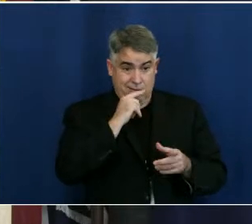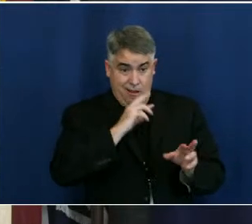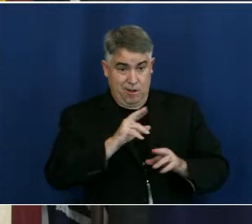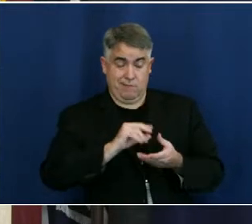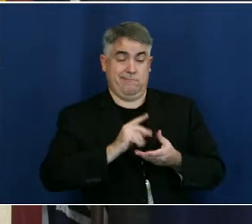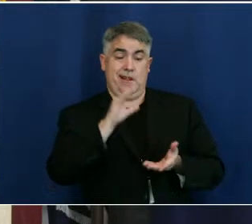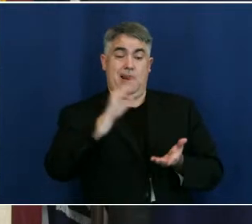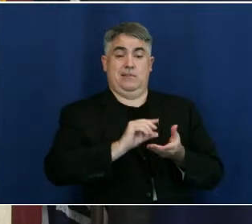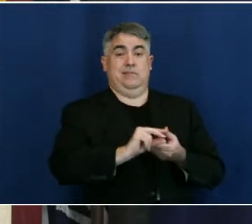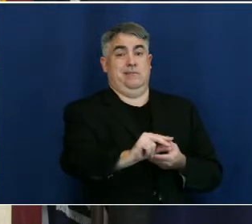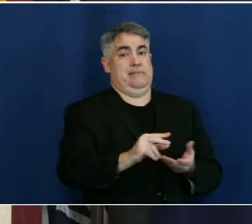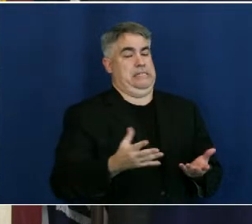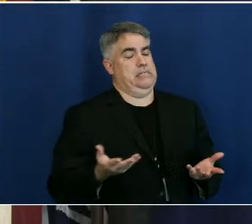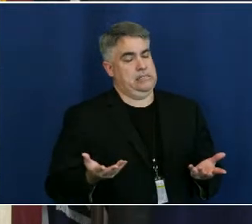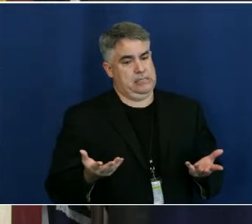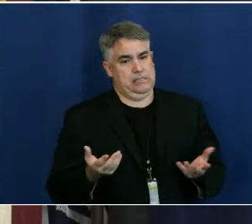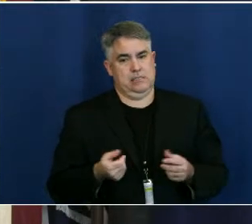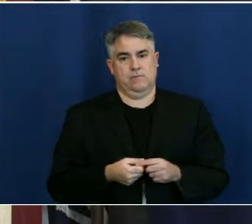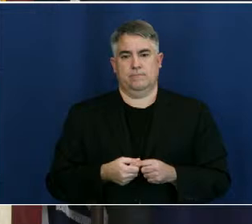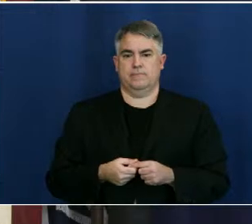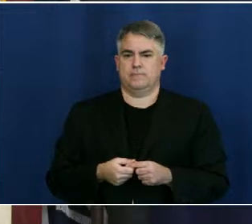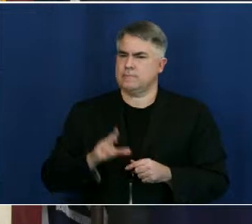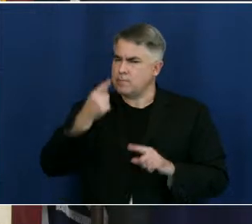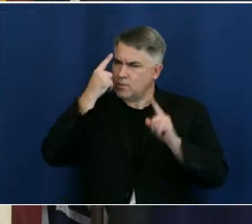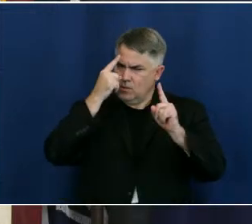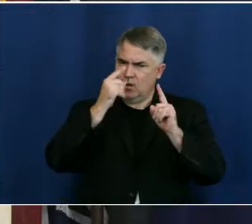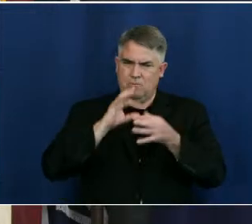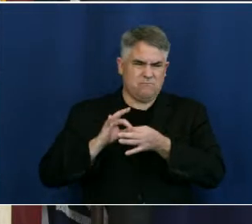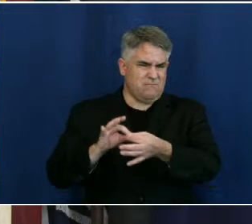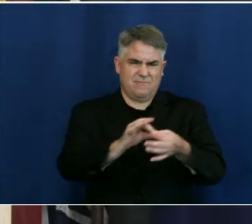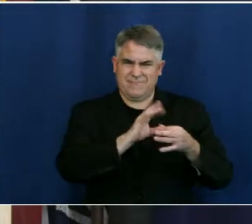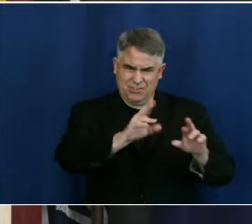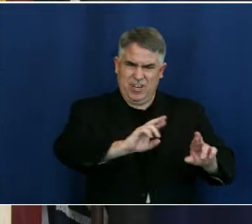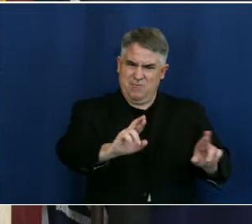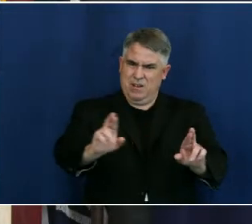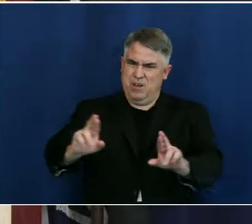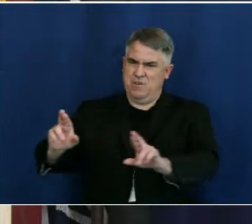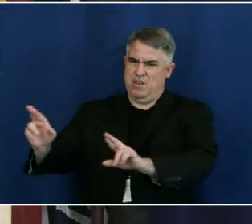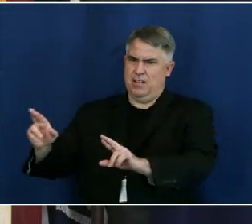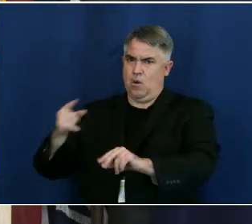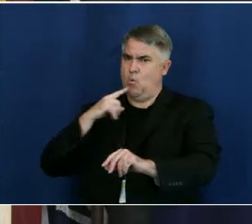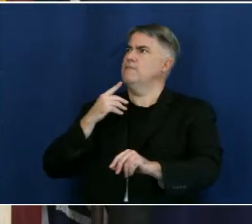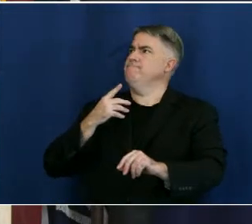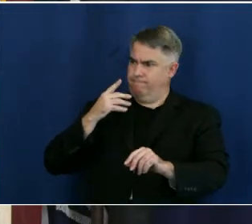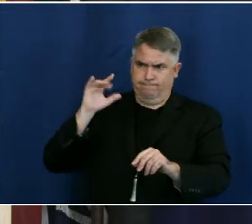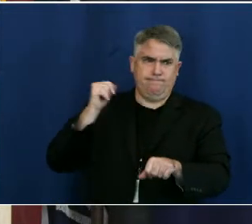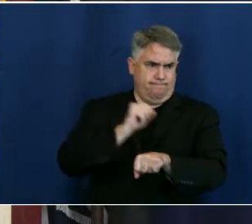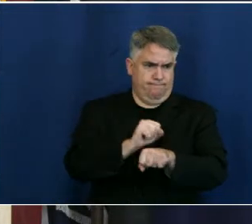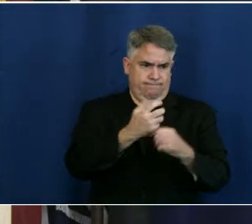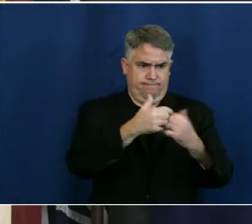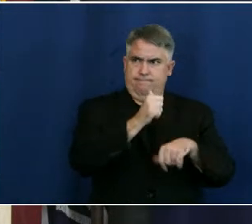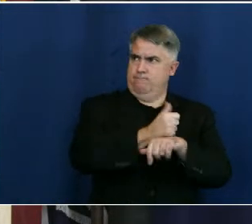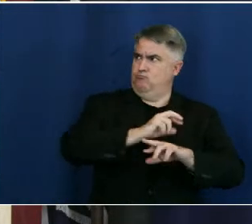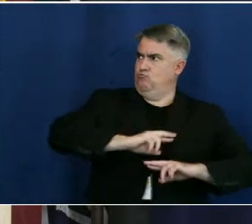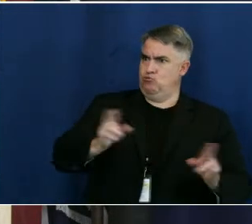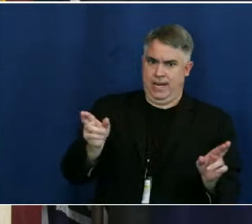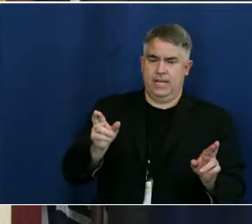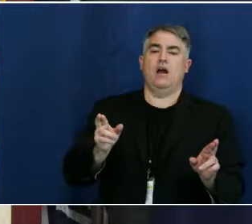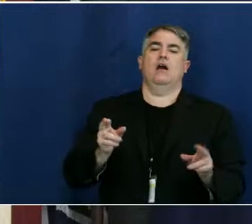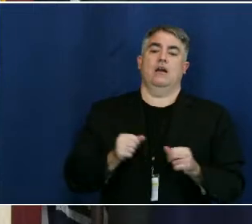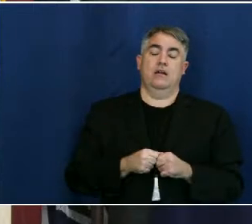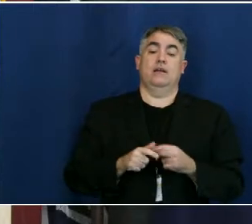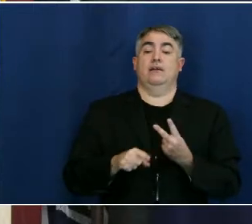collaborative, and we want to work with folks, and we've generally found very willing partners, and we do appreciate that effort. The second